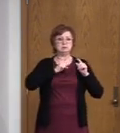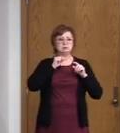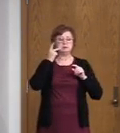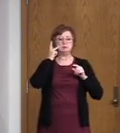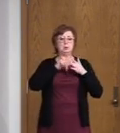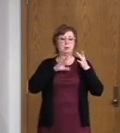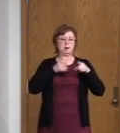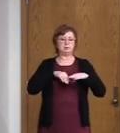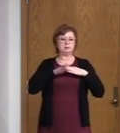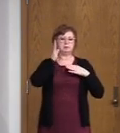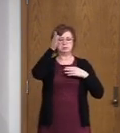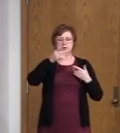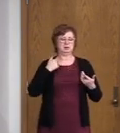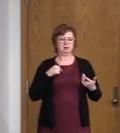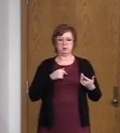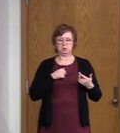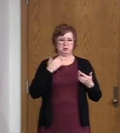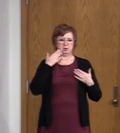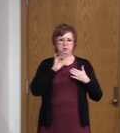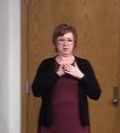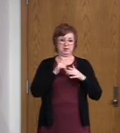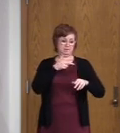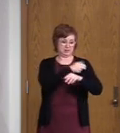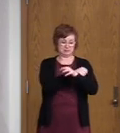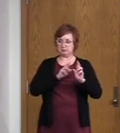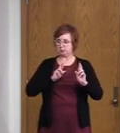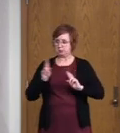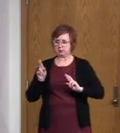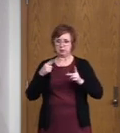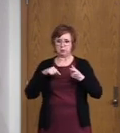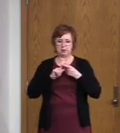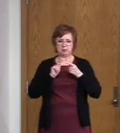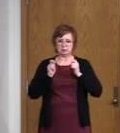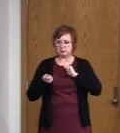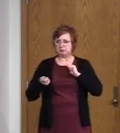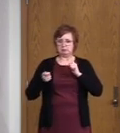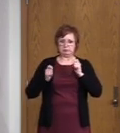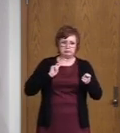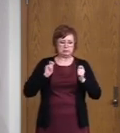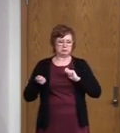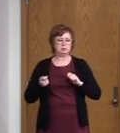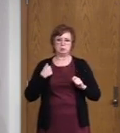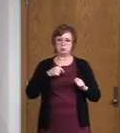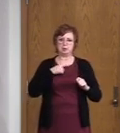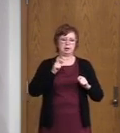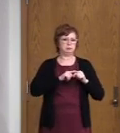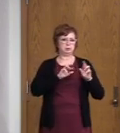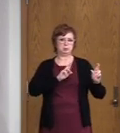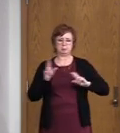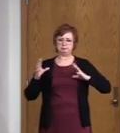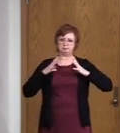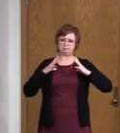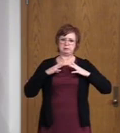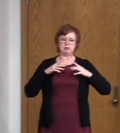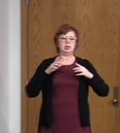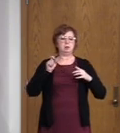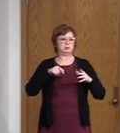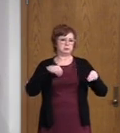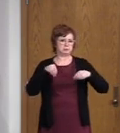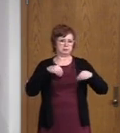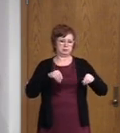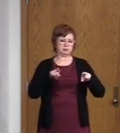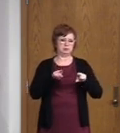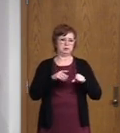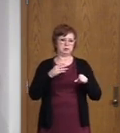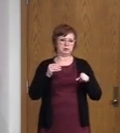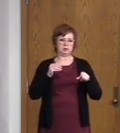time since the start of this, and we need to actually prepare the province and prepare the people of this province to receive that vaccine as quickly as